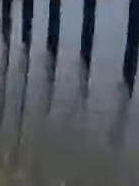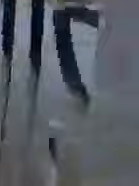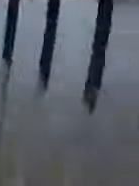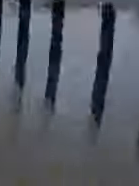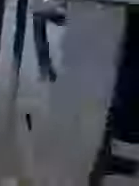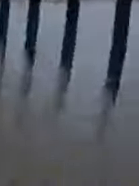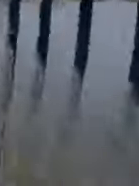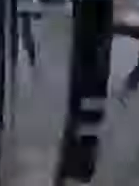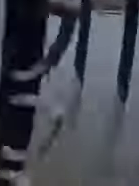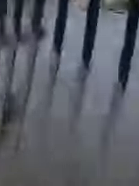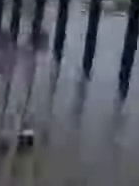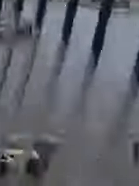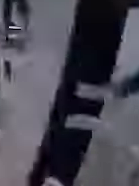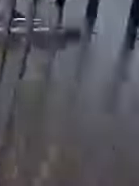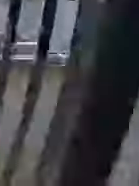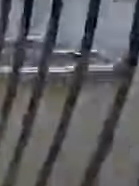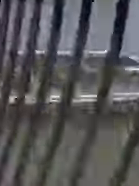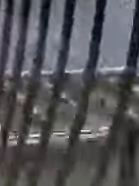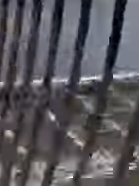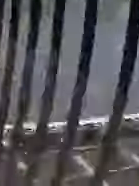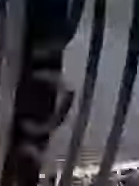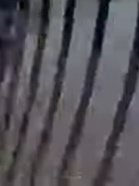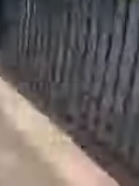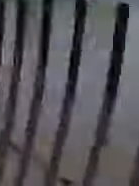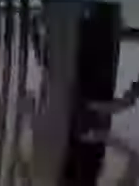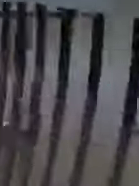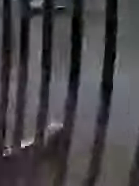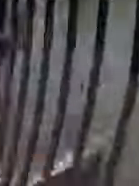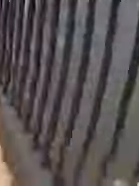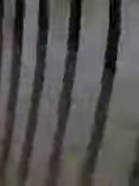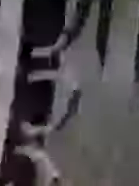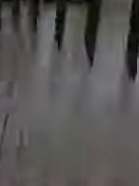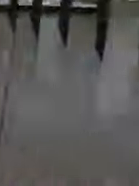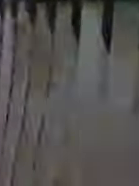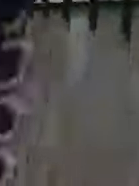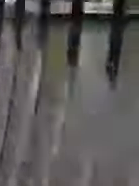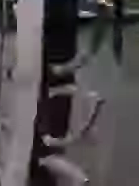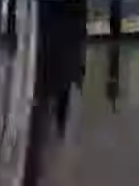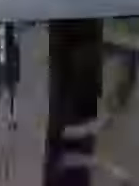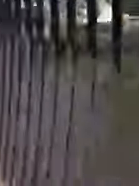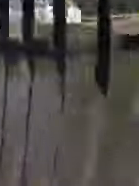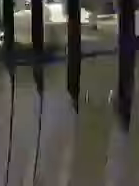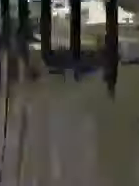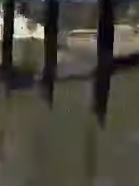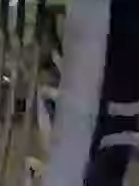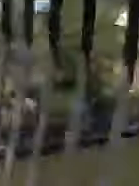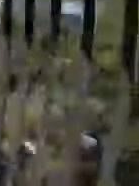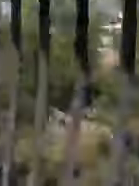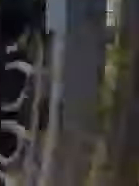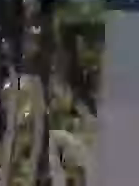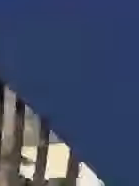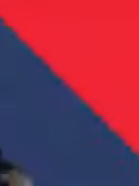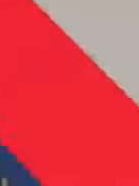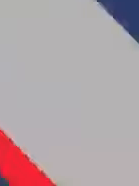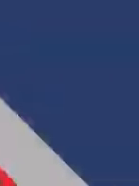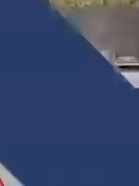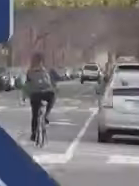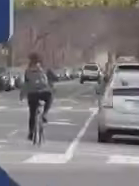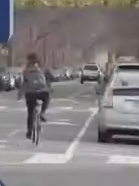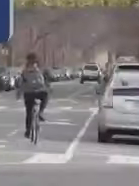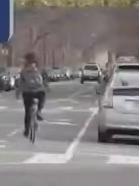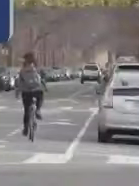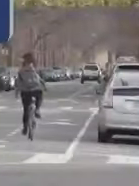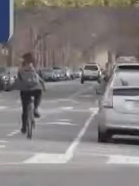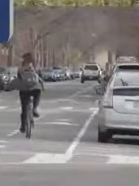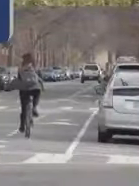and pedestrians who cross the bridge daily. The new Douglas Bridge is slated to open this September. That's